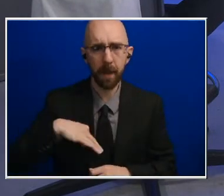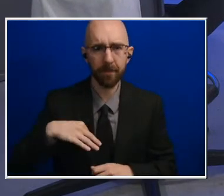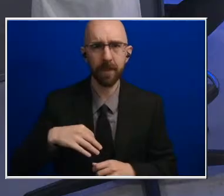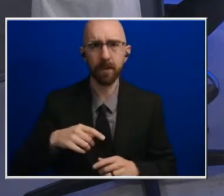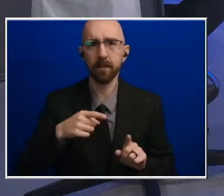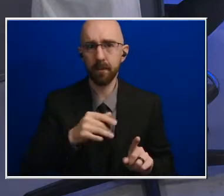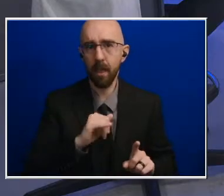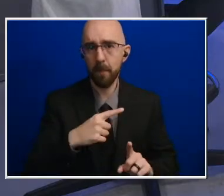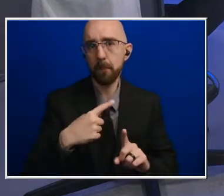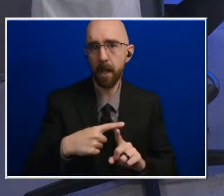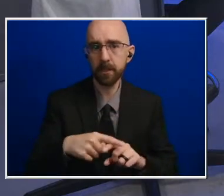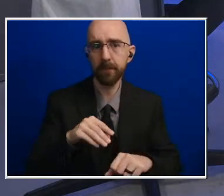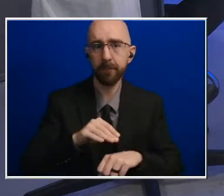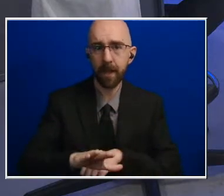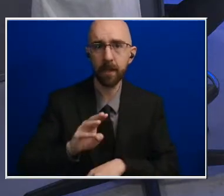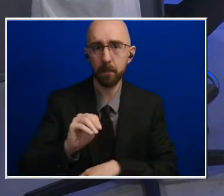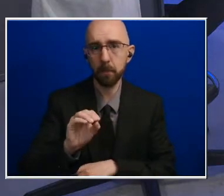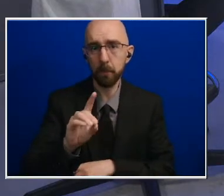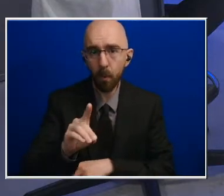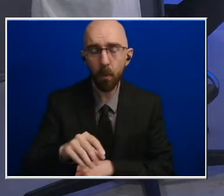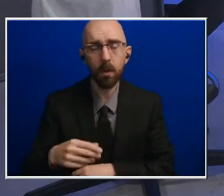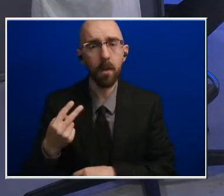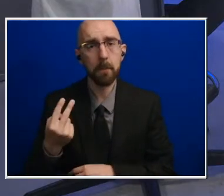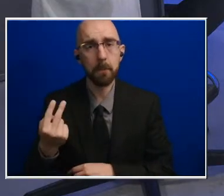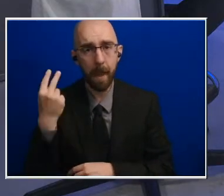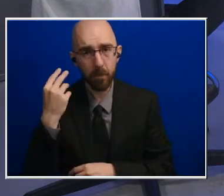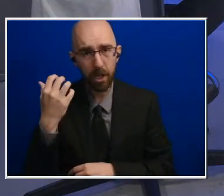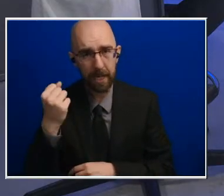affecting your mood or memory or anything like that?